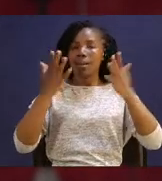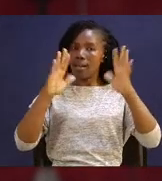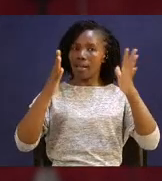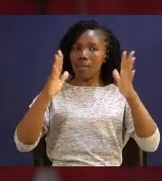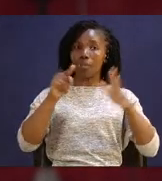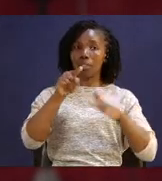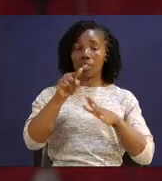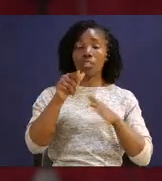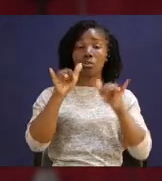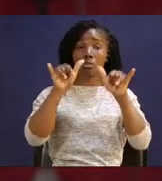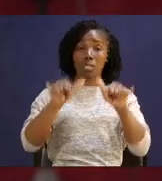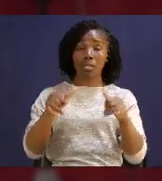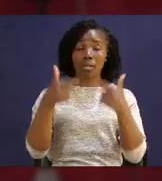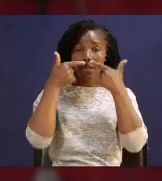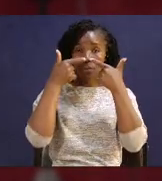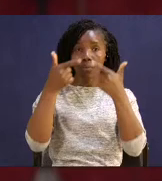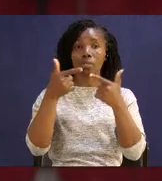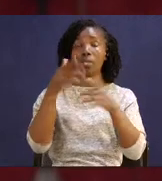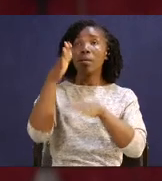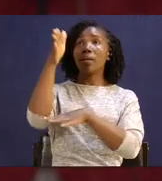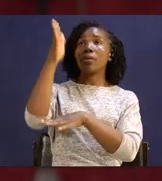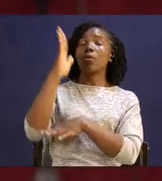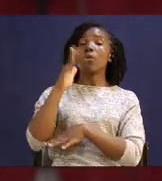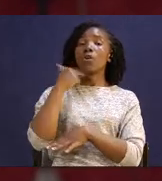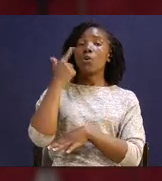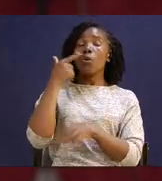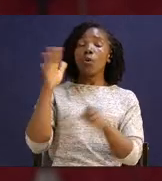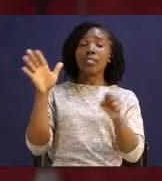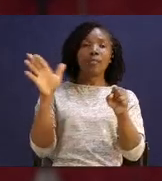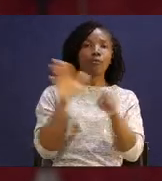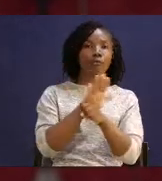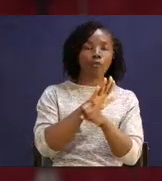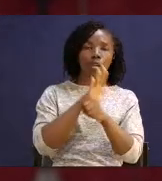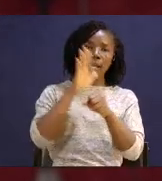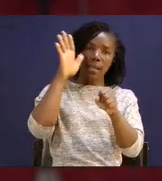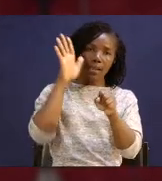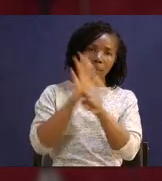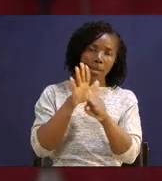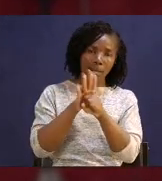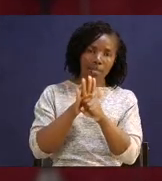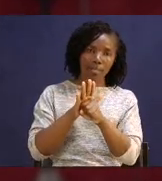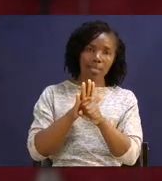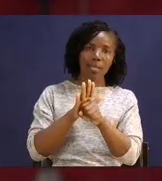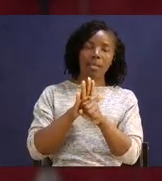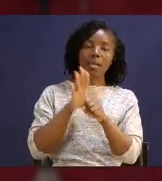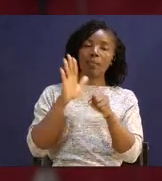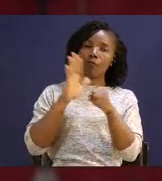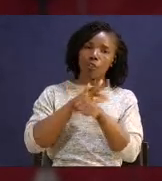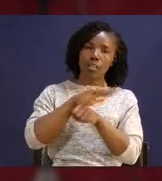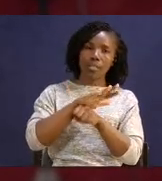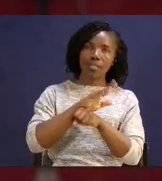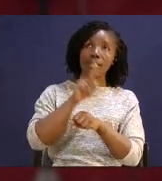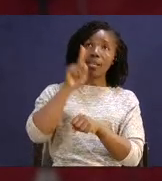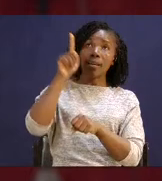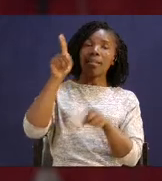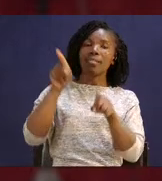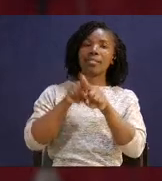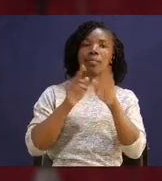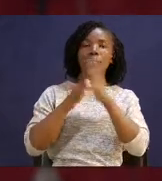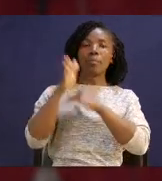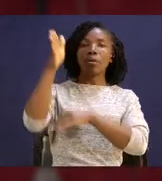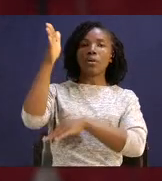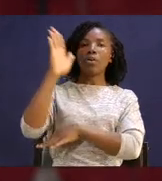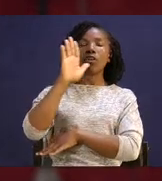this God of abundance, of fullness, and overflow is your God. He is our God. We are building a